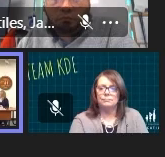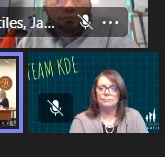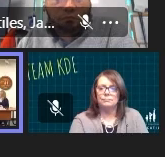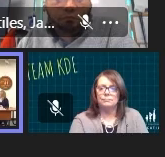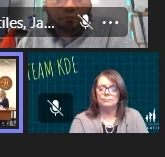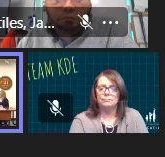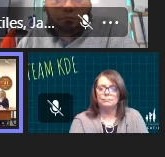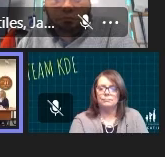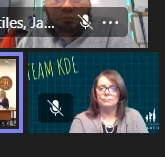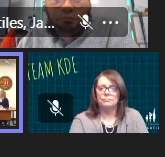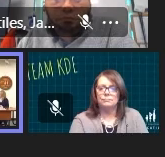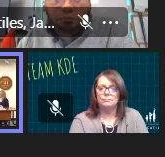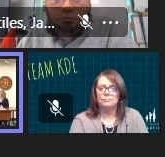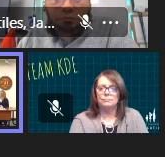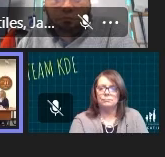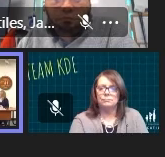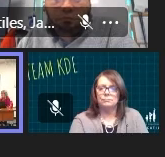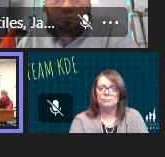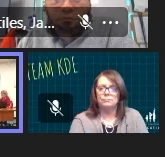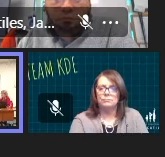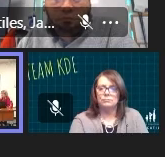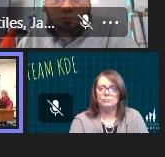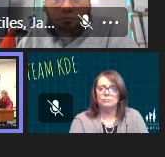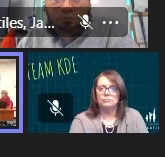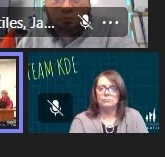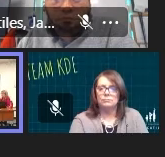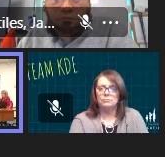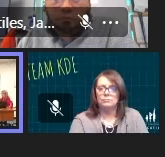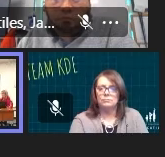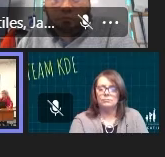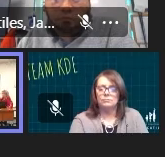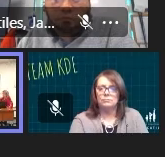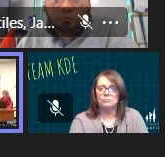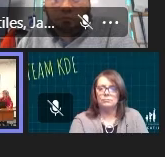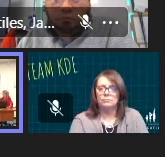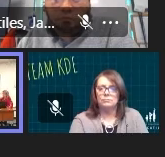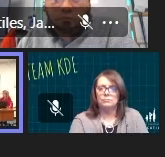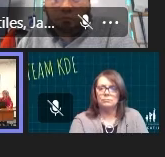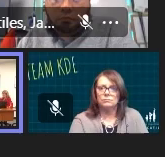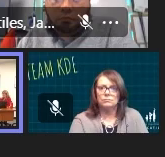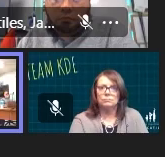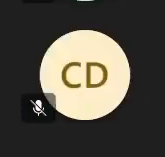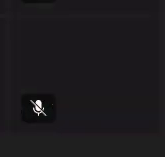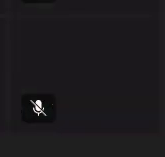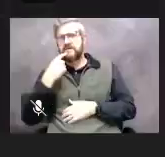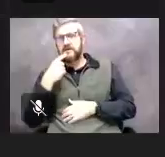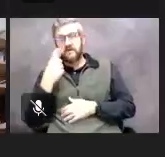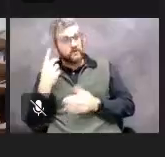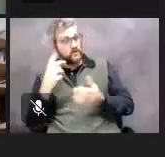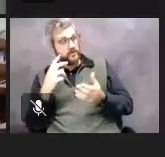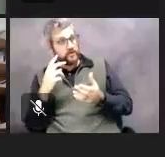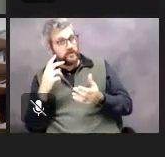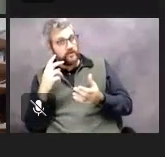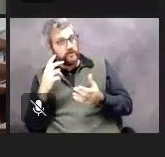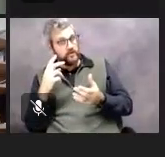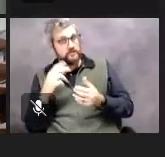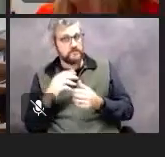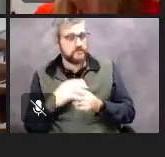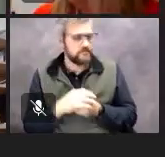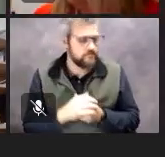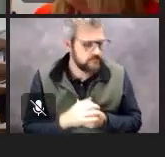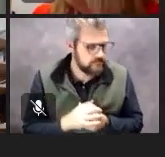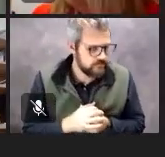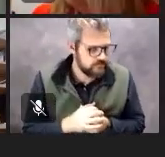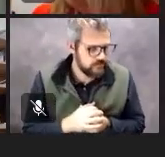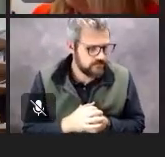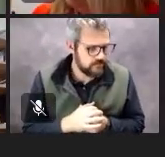So, but it does take some work at the district level to kind of. So we already have, so you're saying in Infinite Campus, we